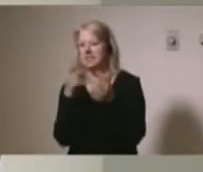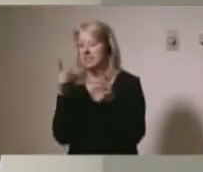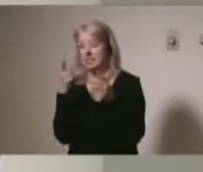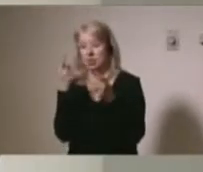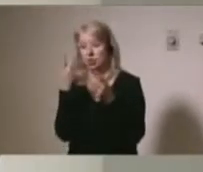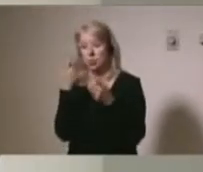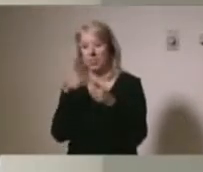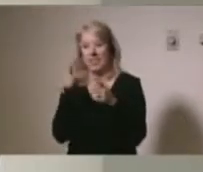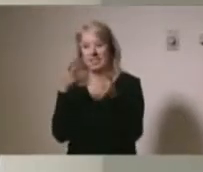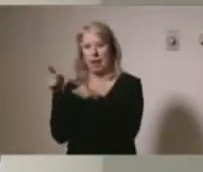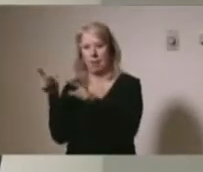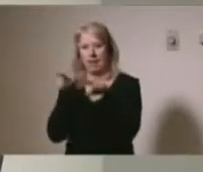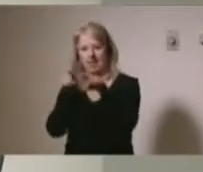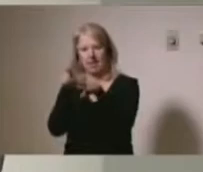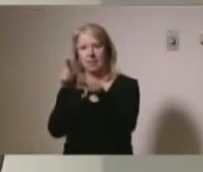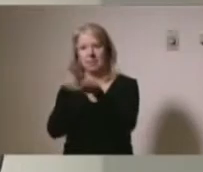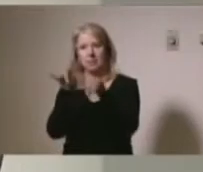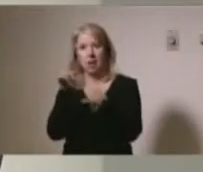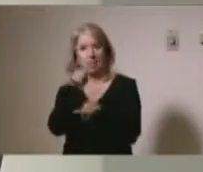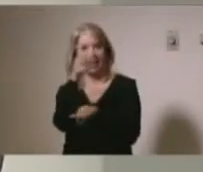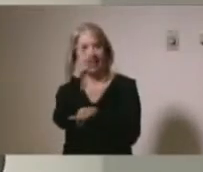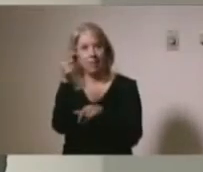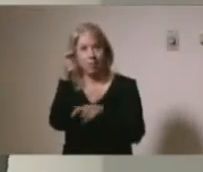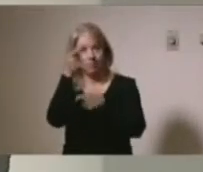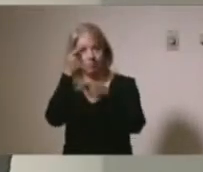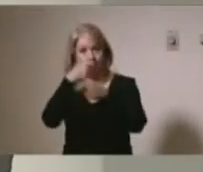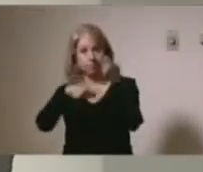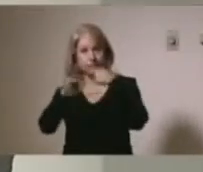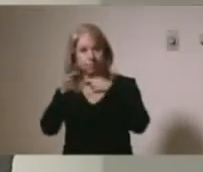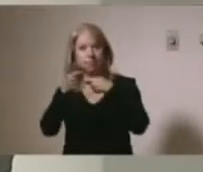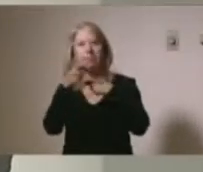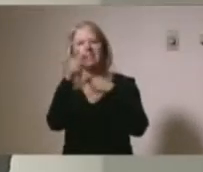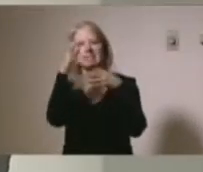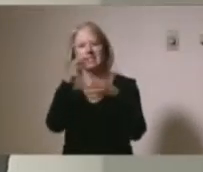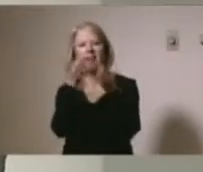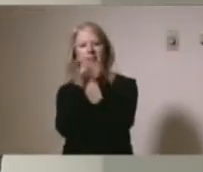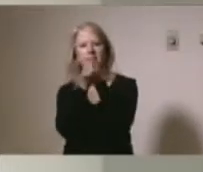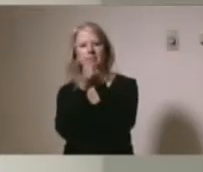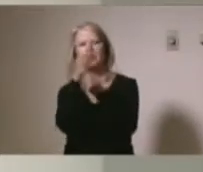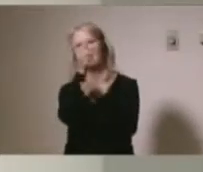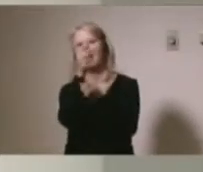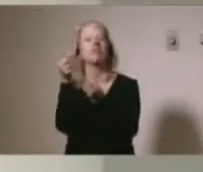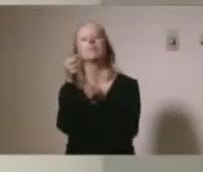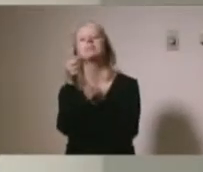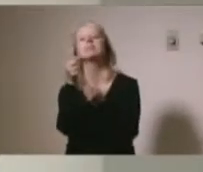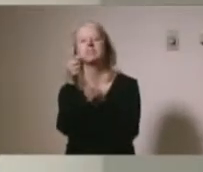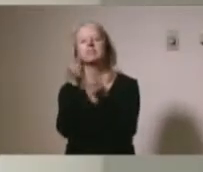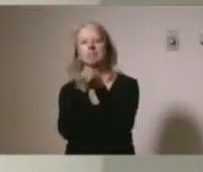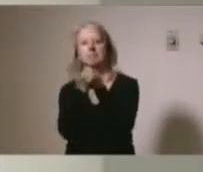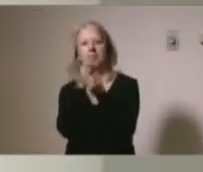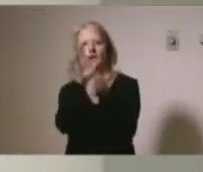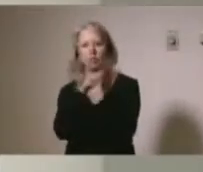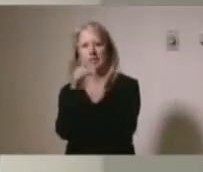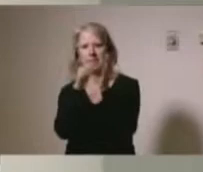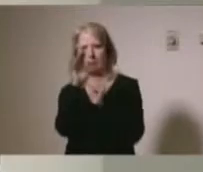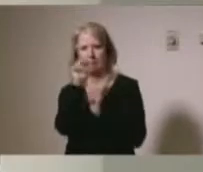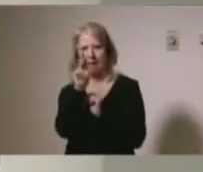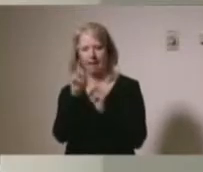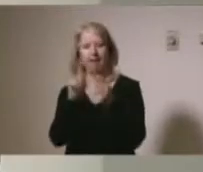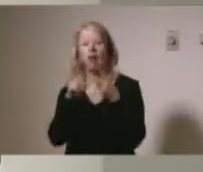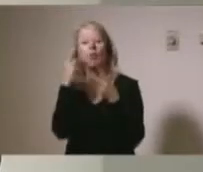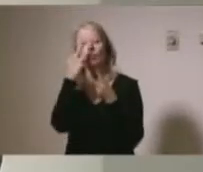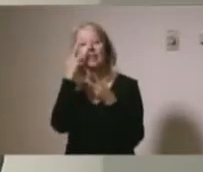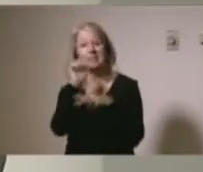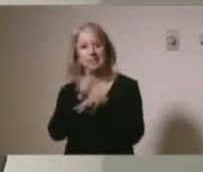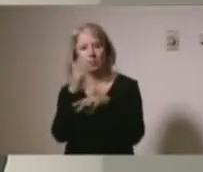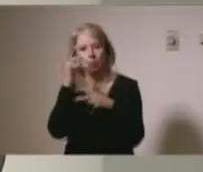serendipitously in favour of a government-sponsored New Zealand bank. Firstly, there was